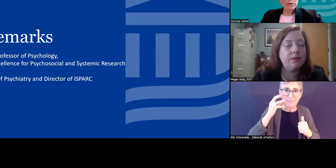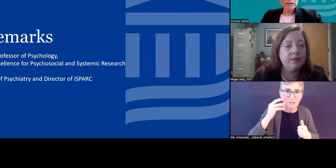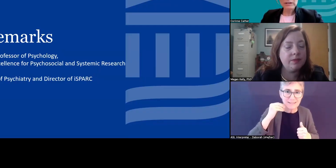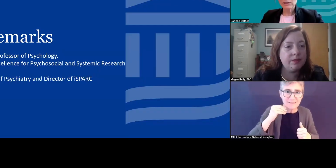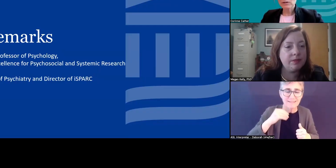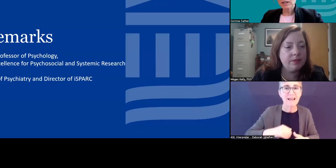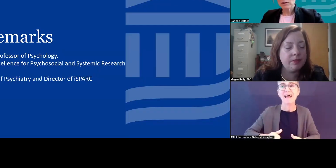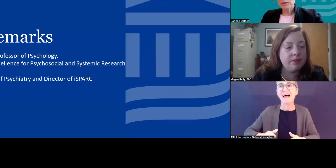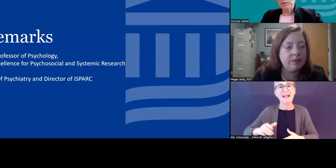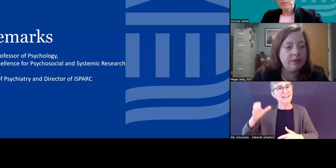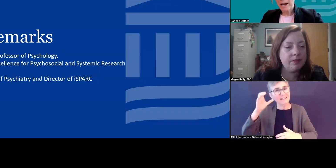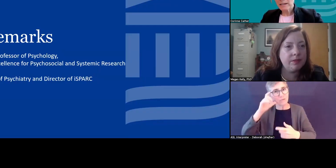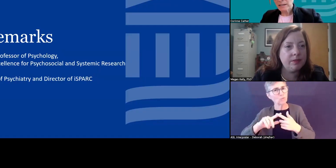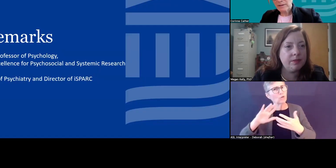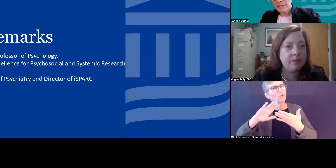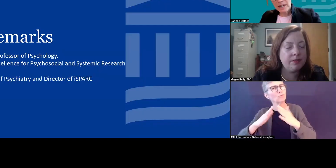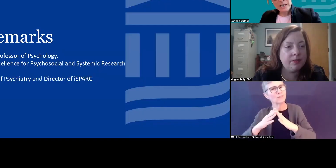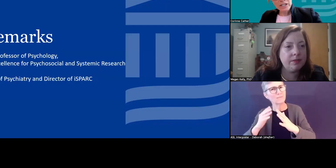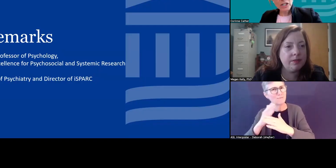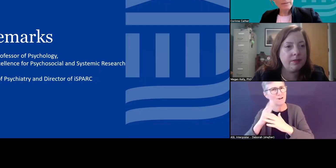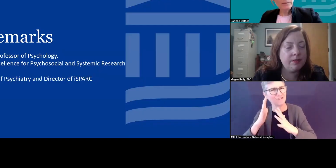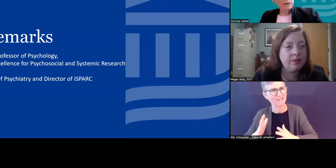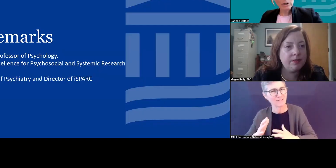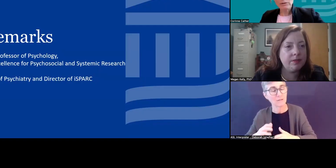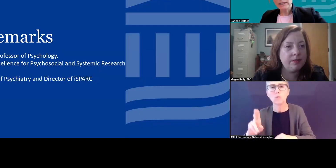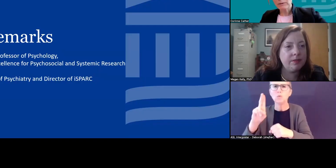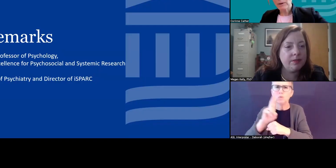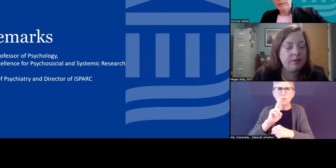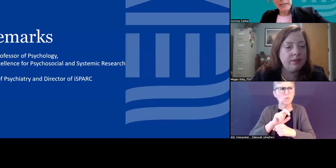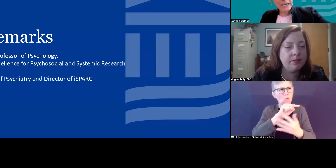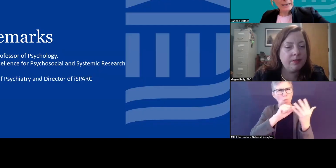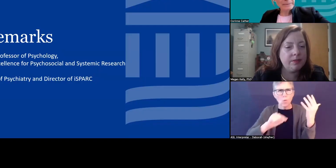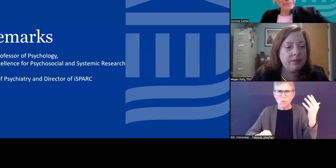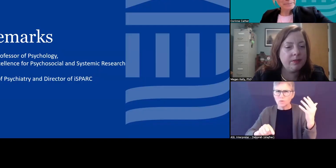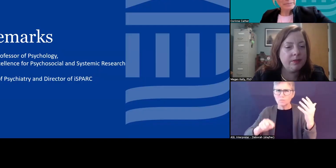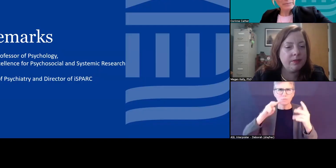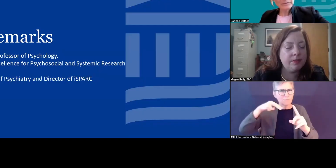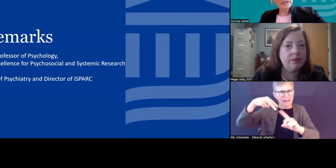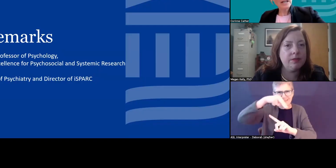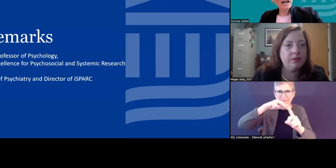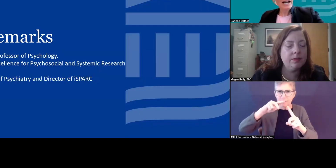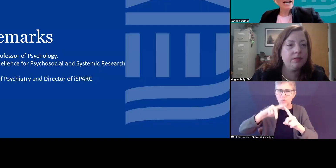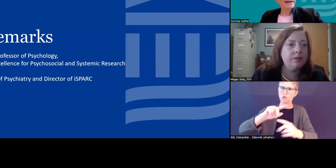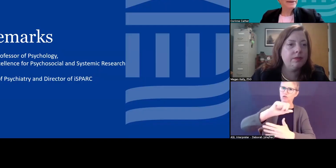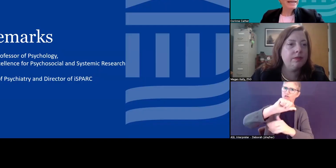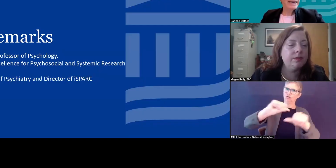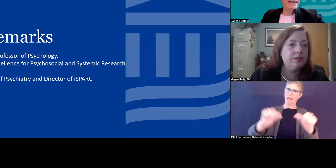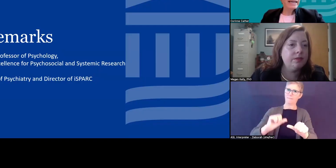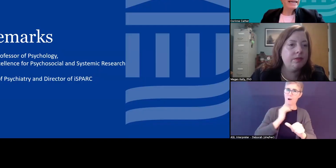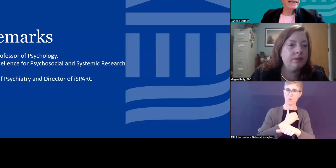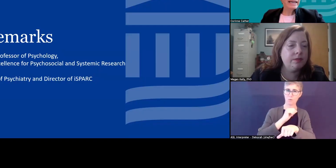And importantly, using those perspectives to shape the work really from the beginning.